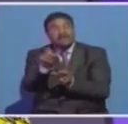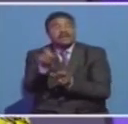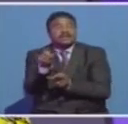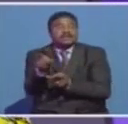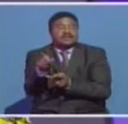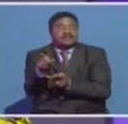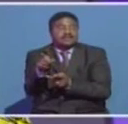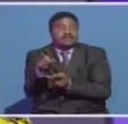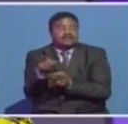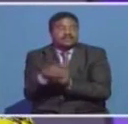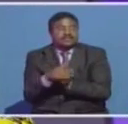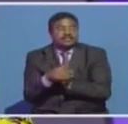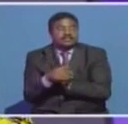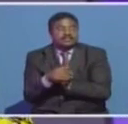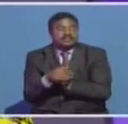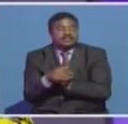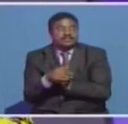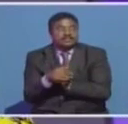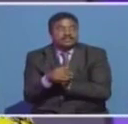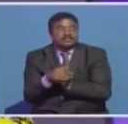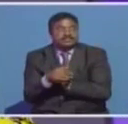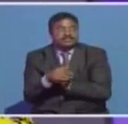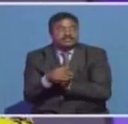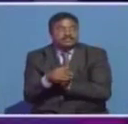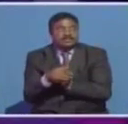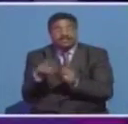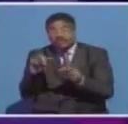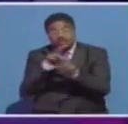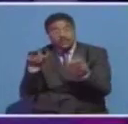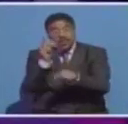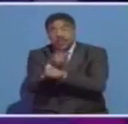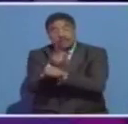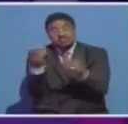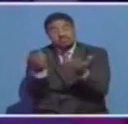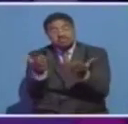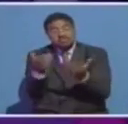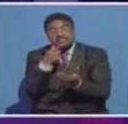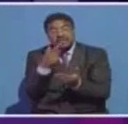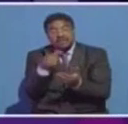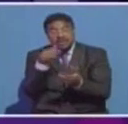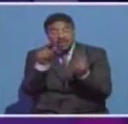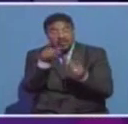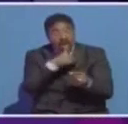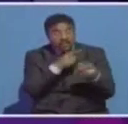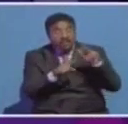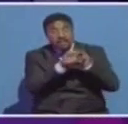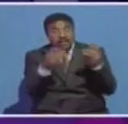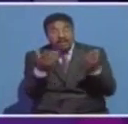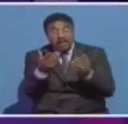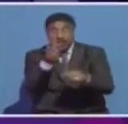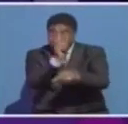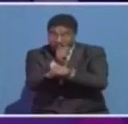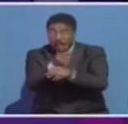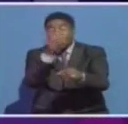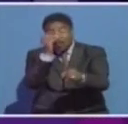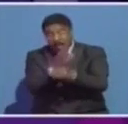stage, so people should not be that alarmed. There are no warnings indicating the warnings, we may have this disease. The warnings are there. Areas that are